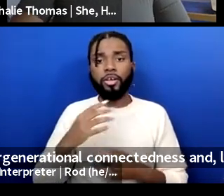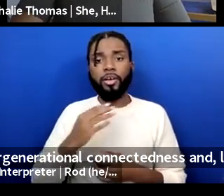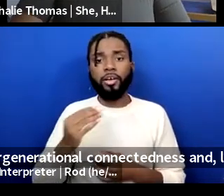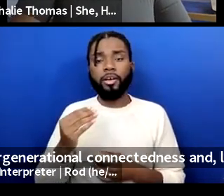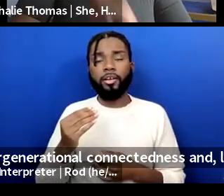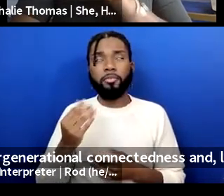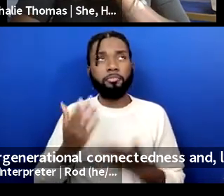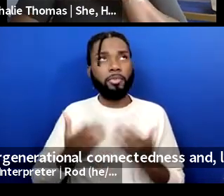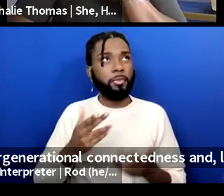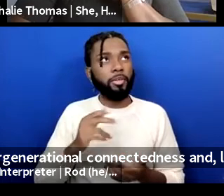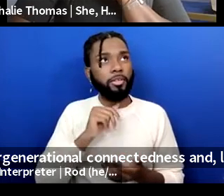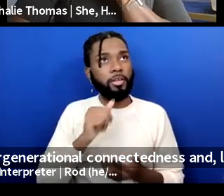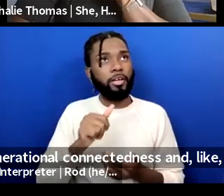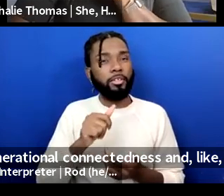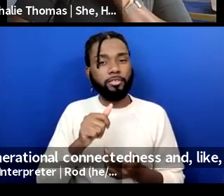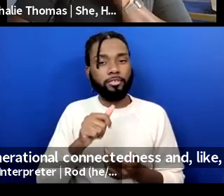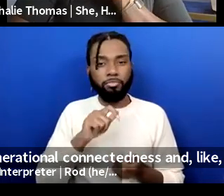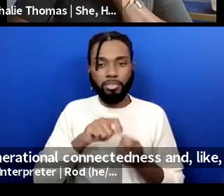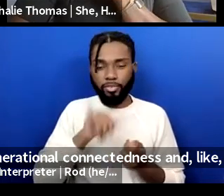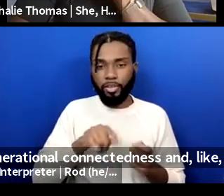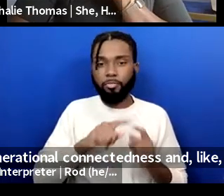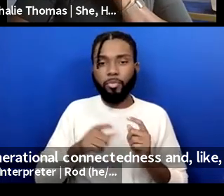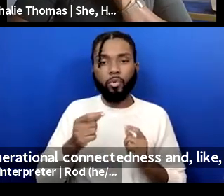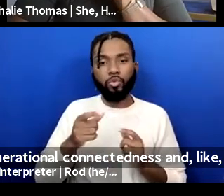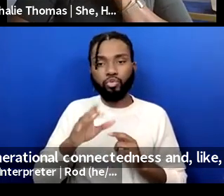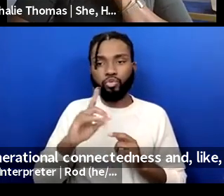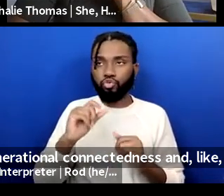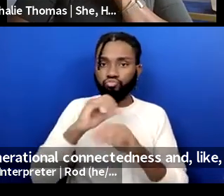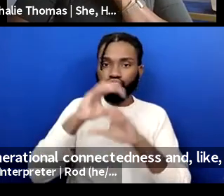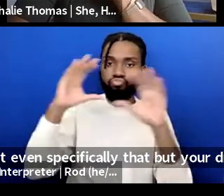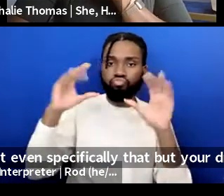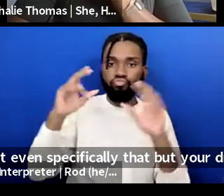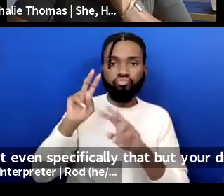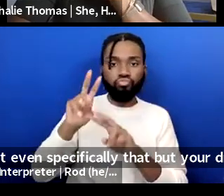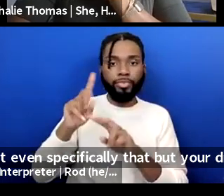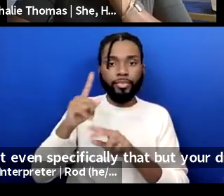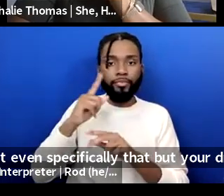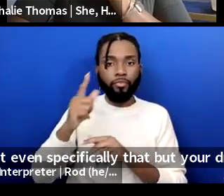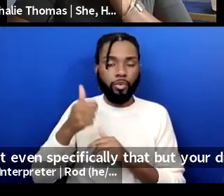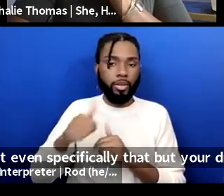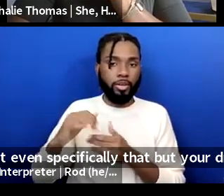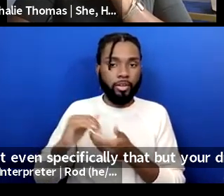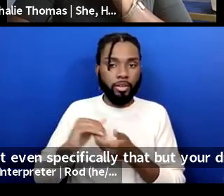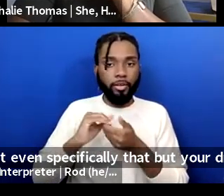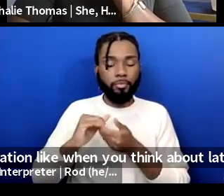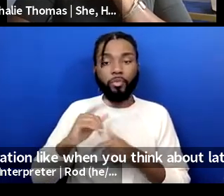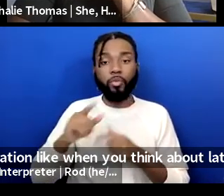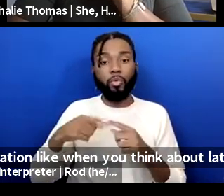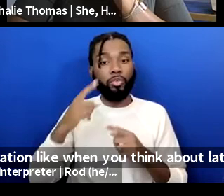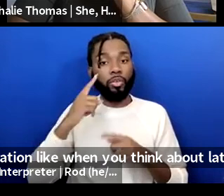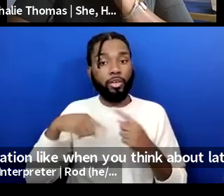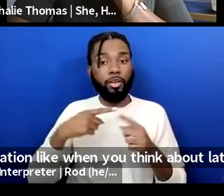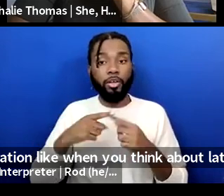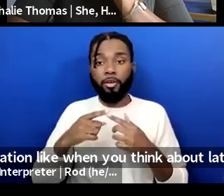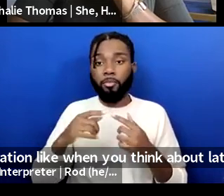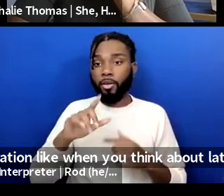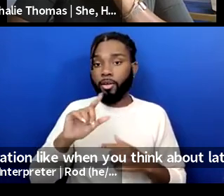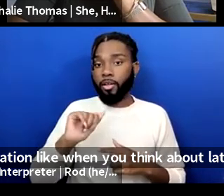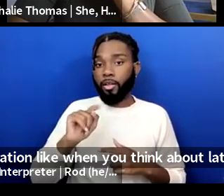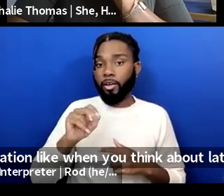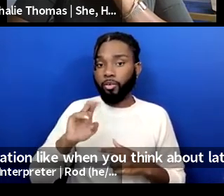maybe not even specifically that, but your dreams for collaboration, like when you think about lateral and communal